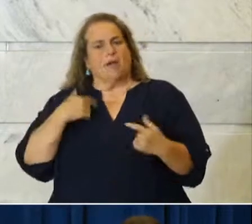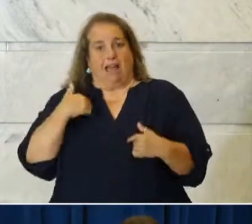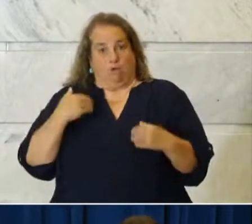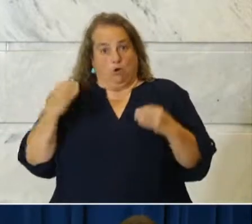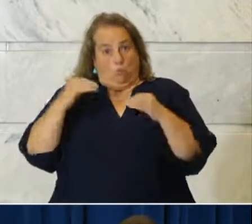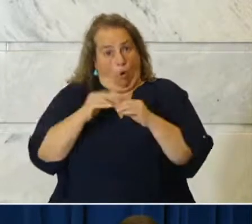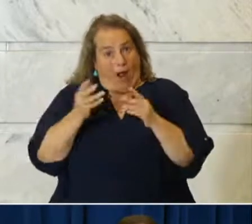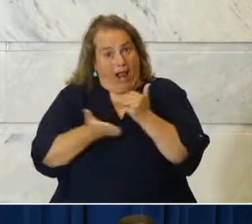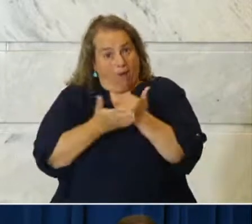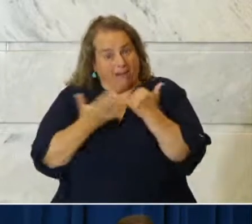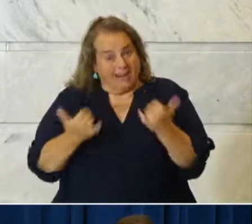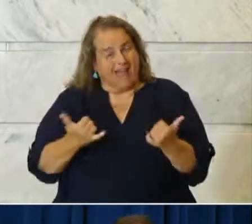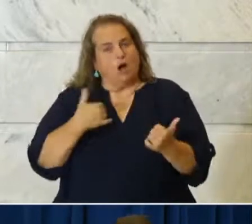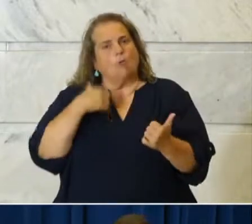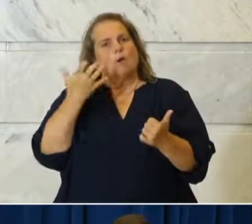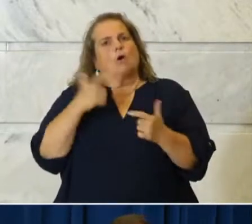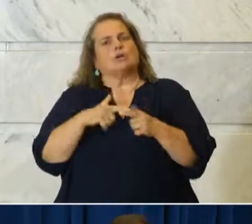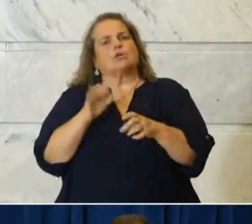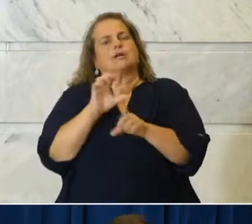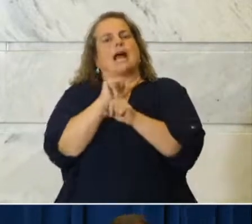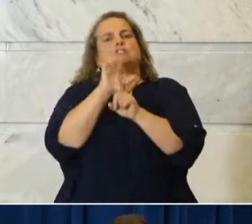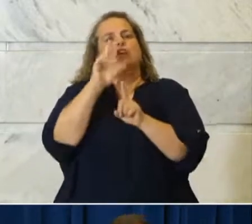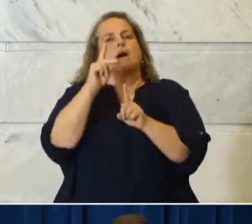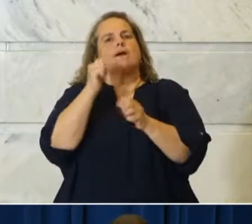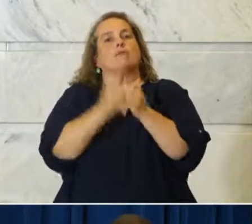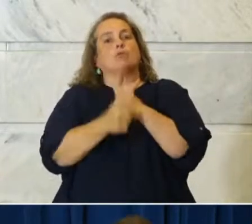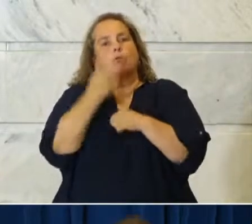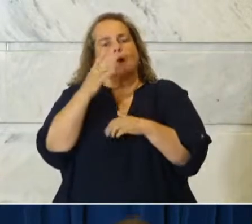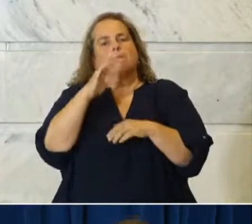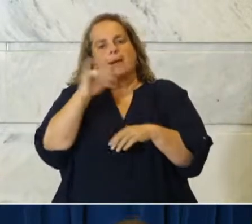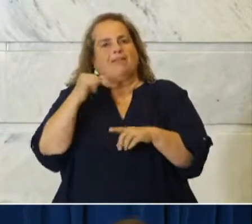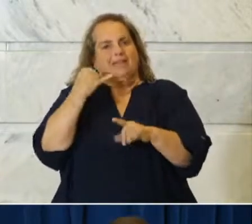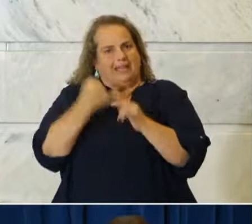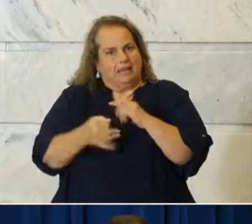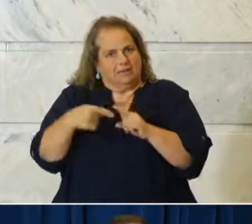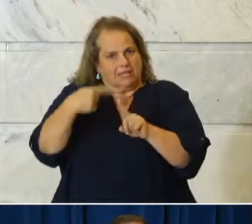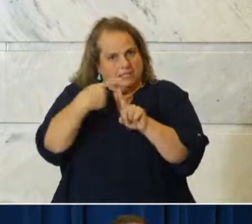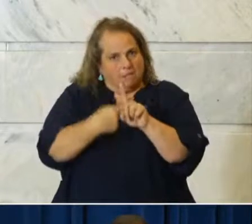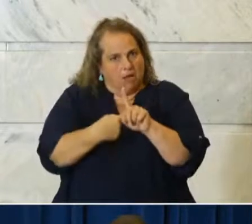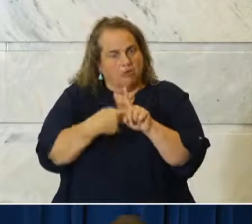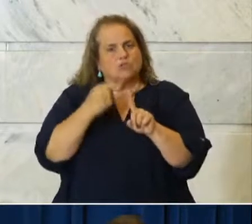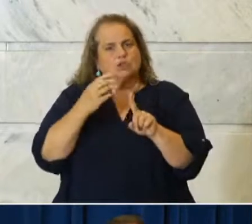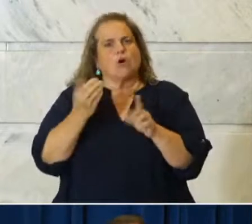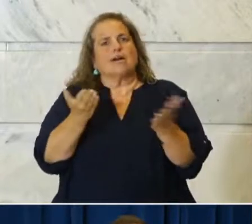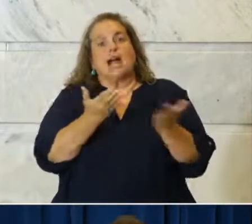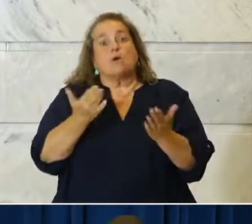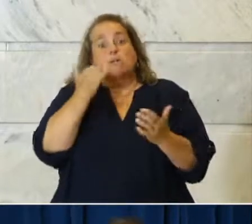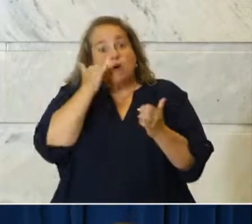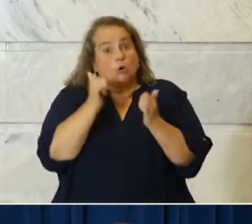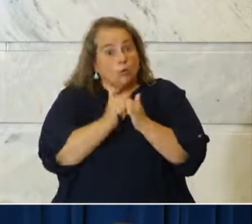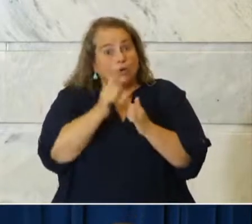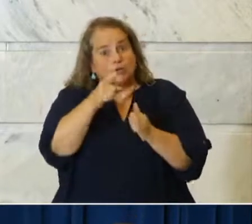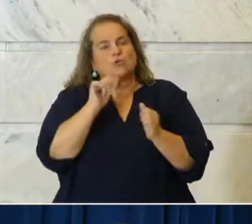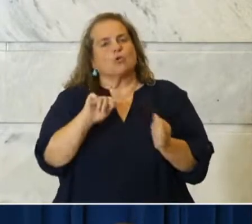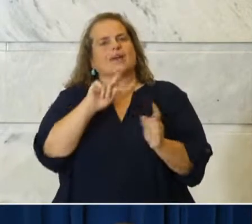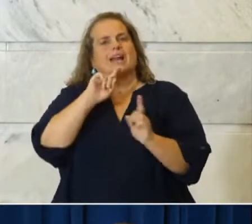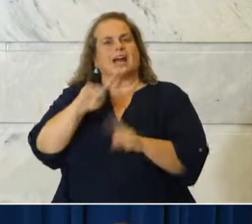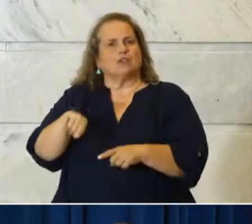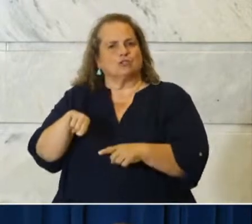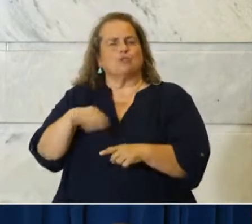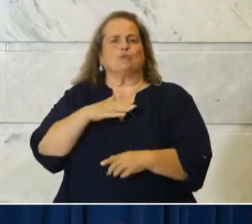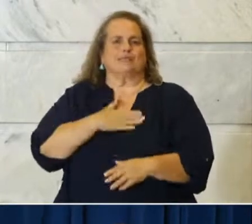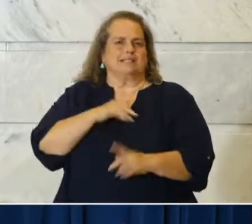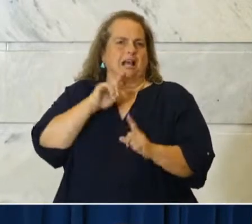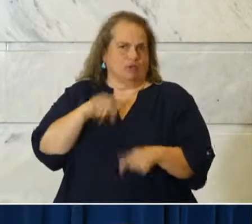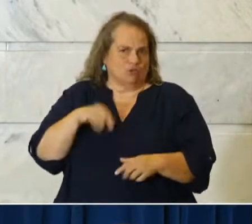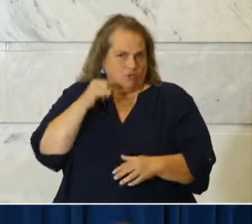get you helped, and we want to get caught up by the end of this month. That takes us doing a whole lot more, but we do need you to answer the